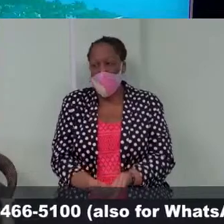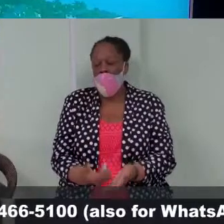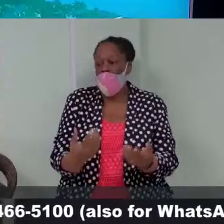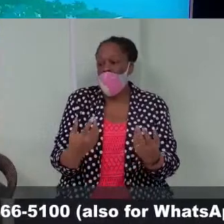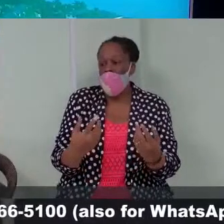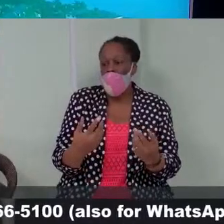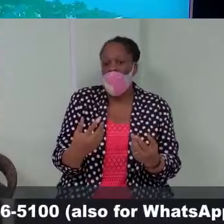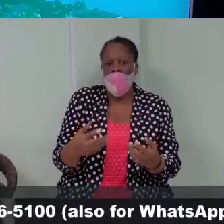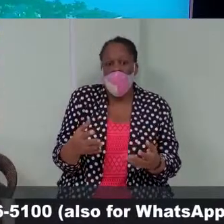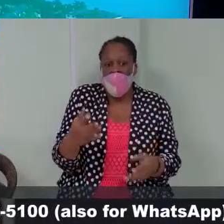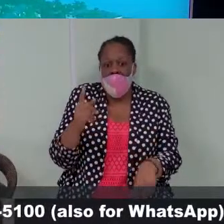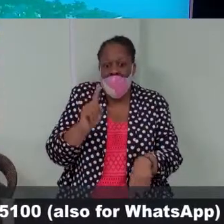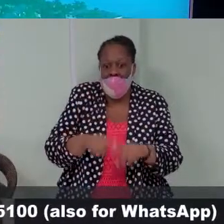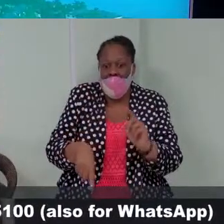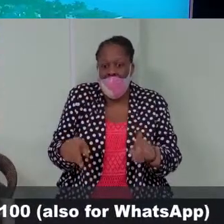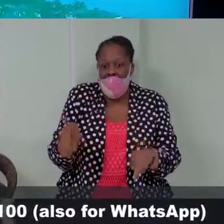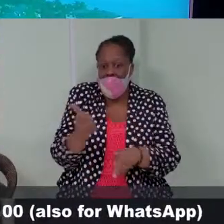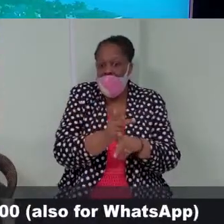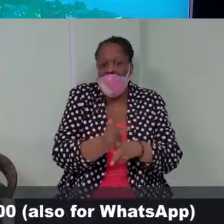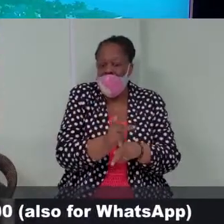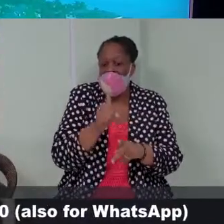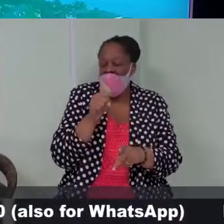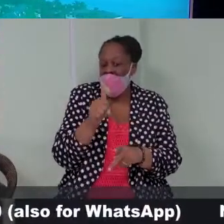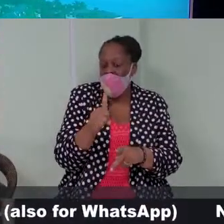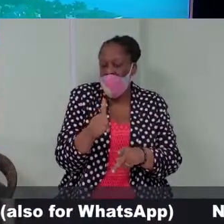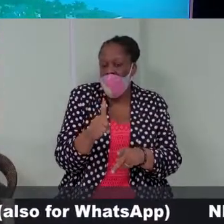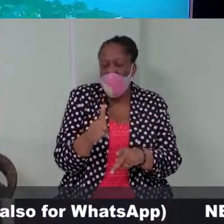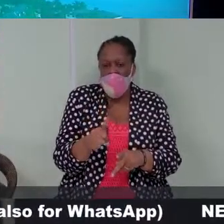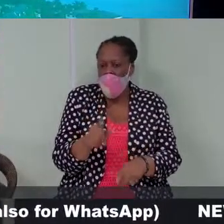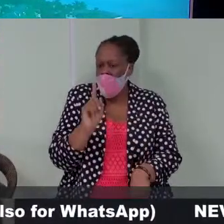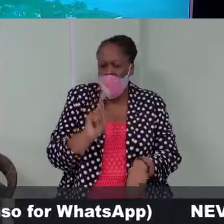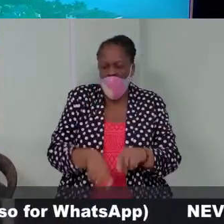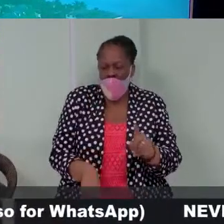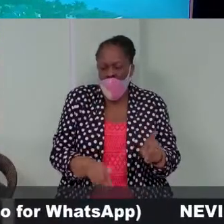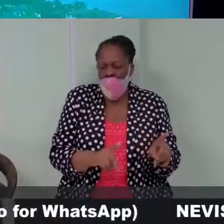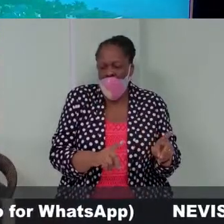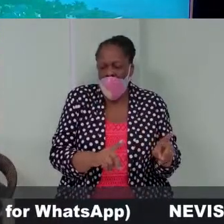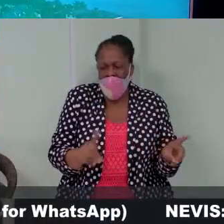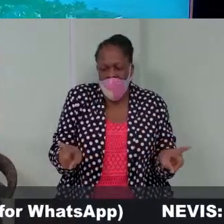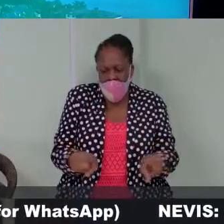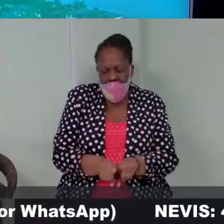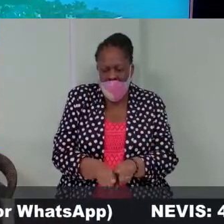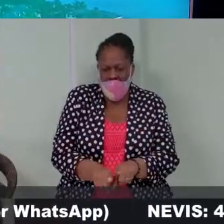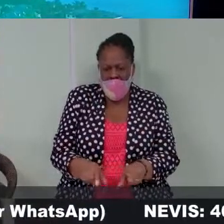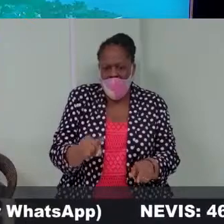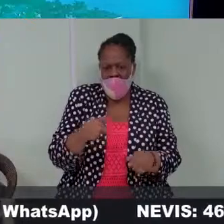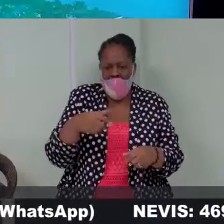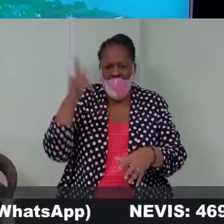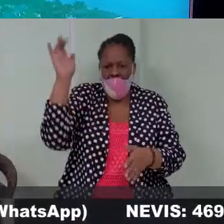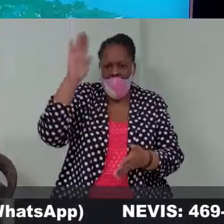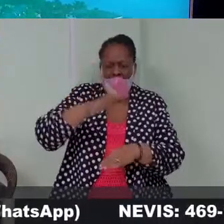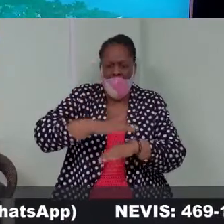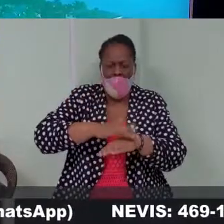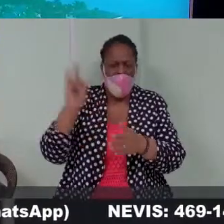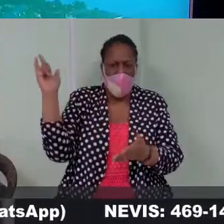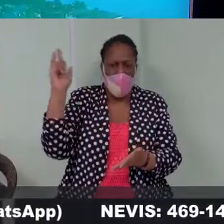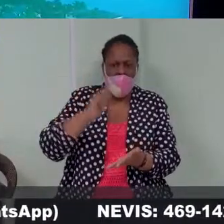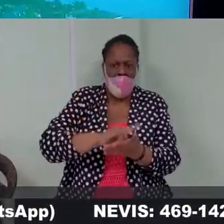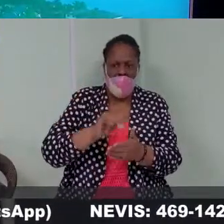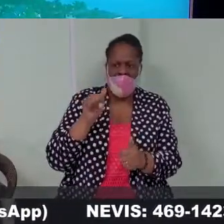site. And such an individual can really not go through that 14-day period without an